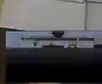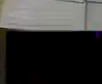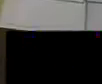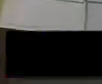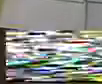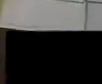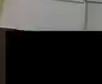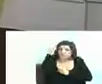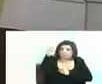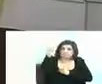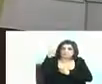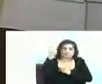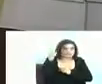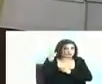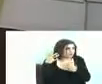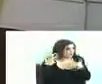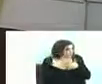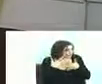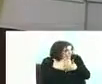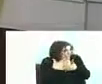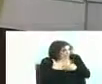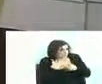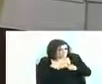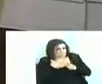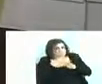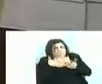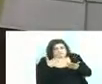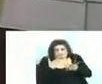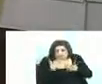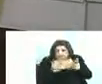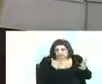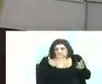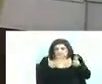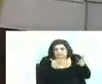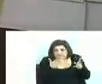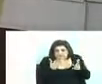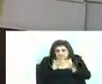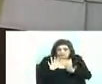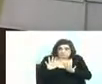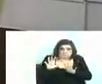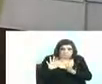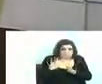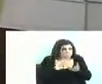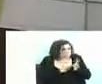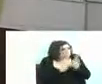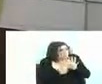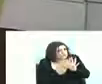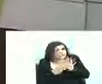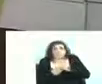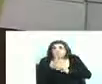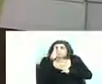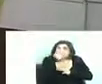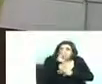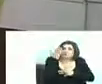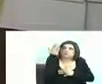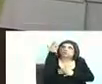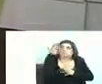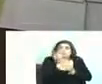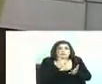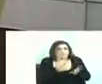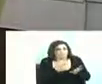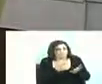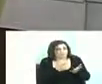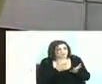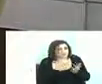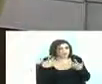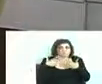And we're told he's frightened. Initially, he's really, really frightened. God is there, and